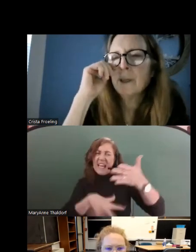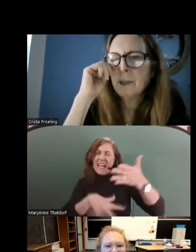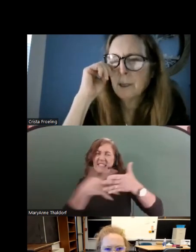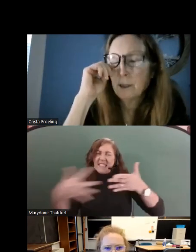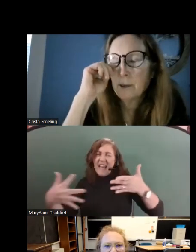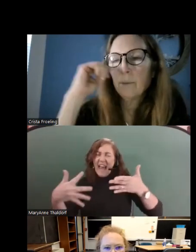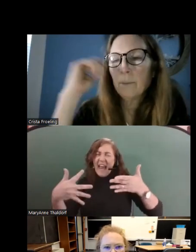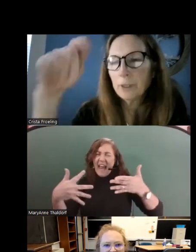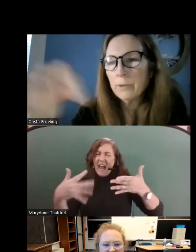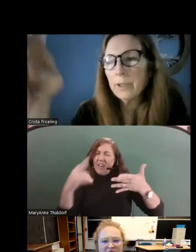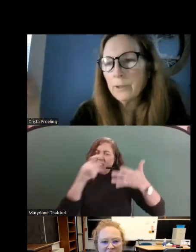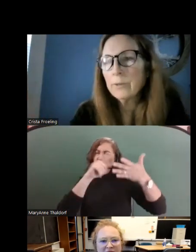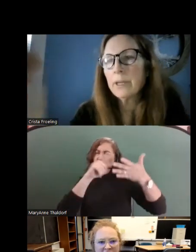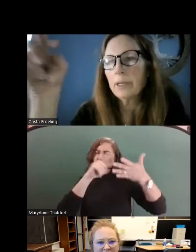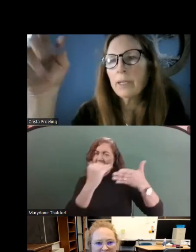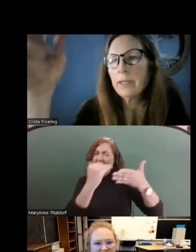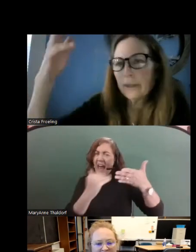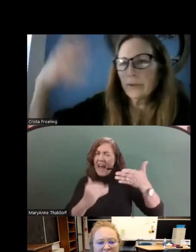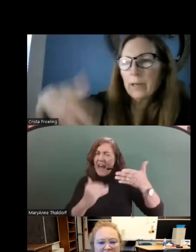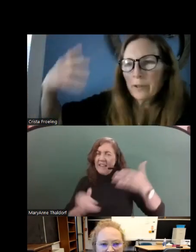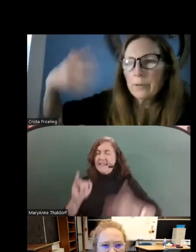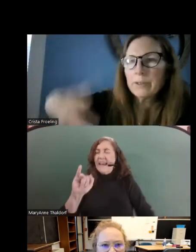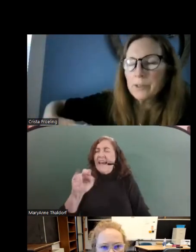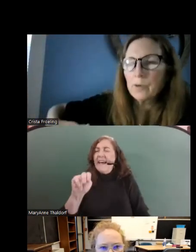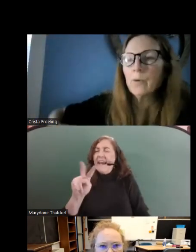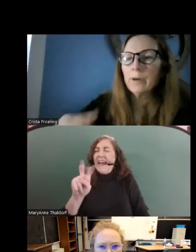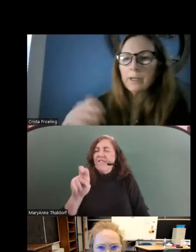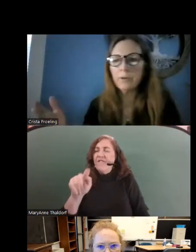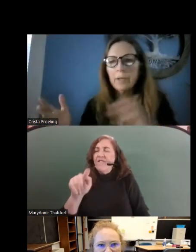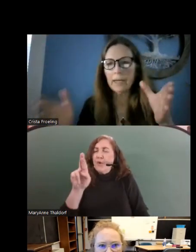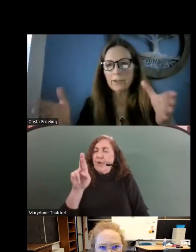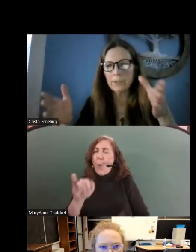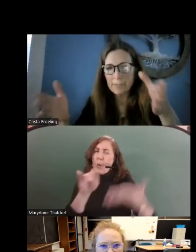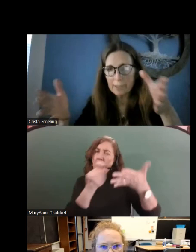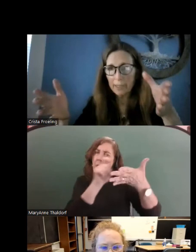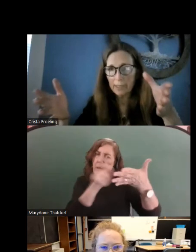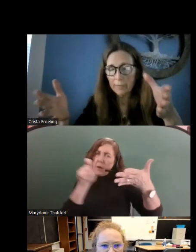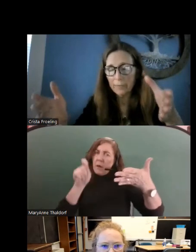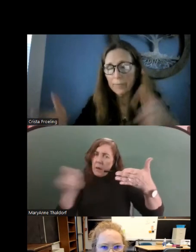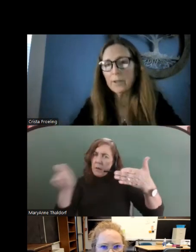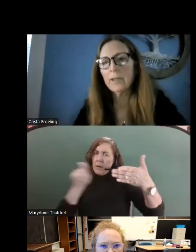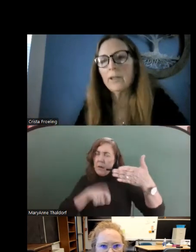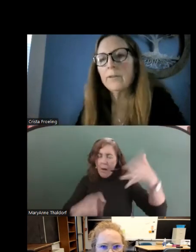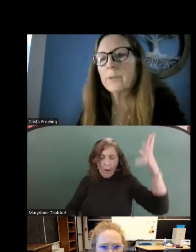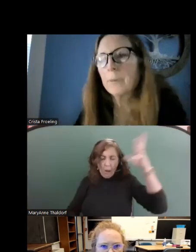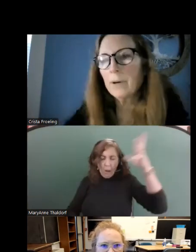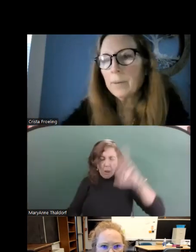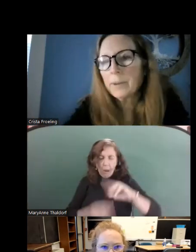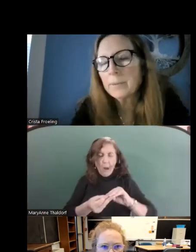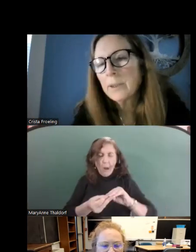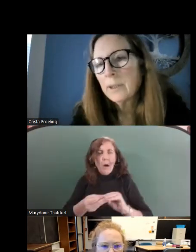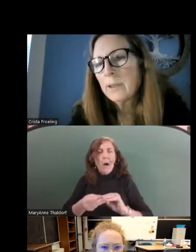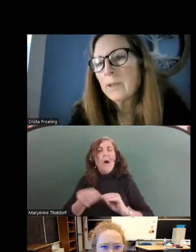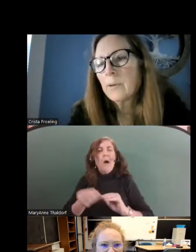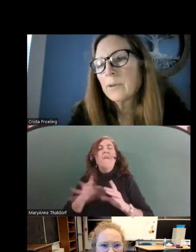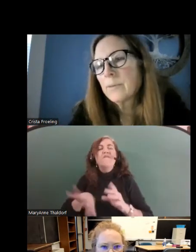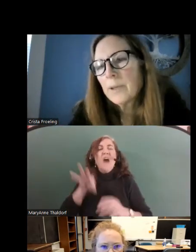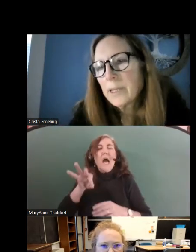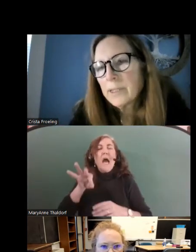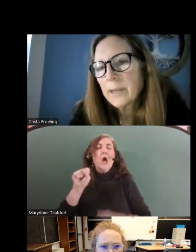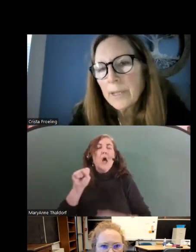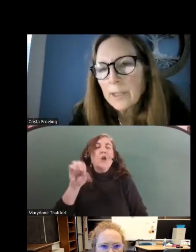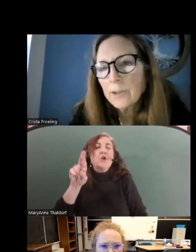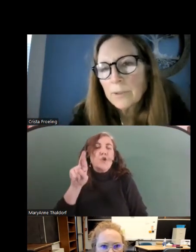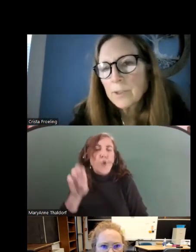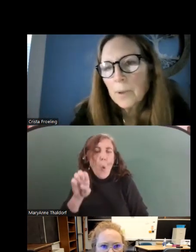something, but you can use it, and you can score it, and you can actually see if it's a problem. Of course, if the